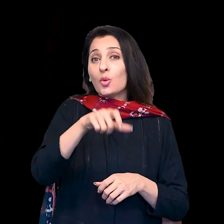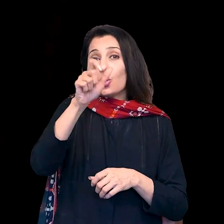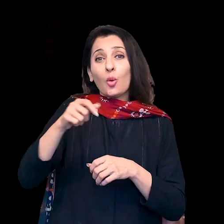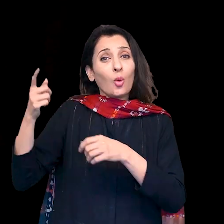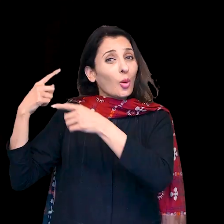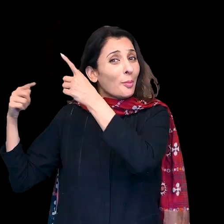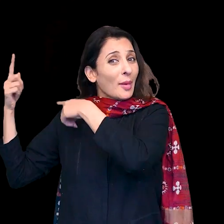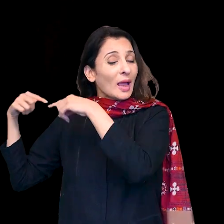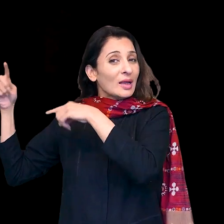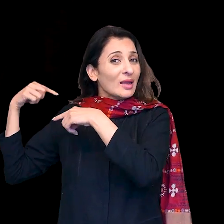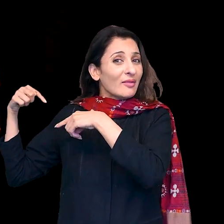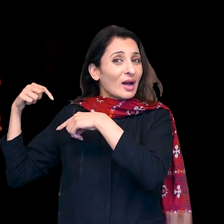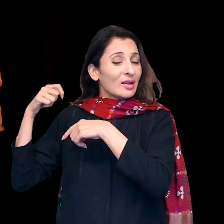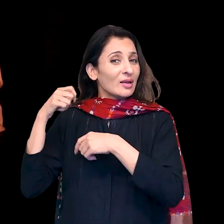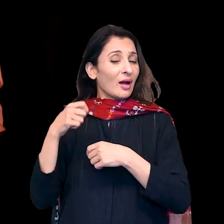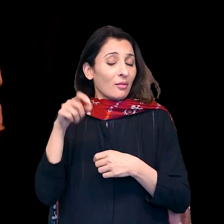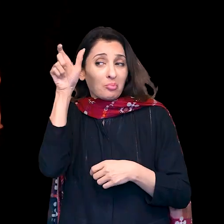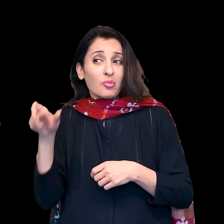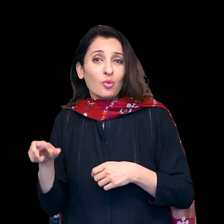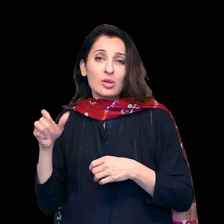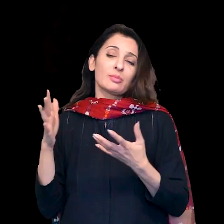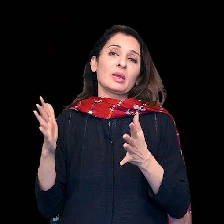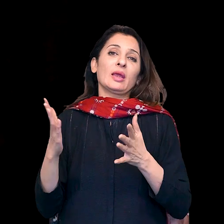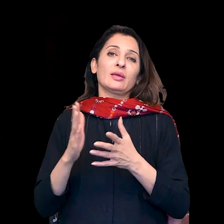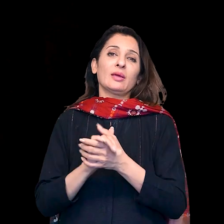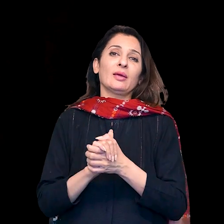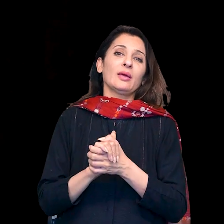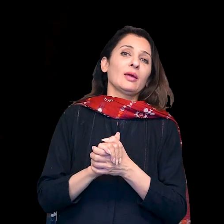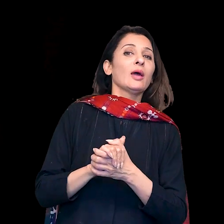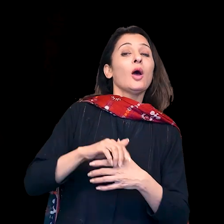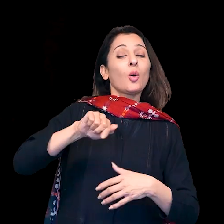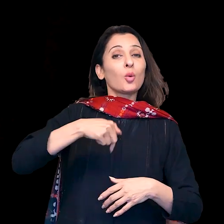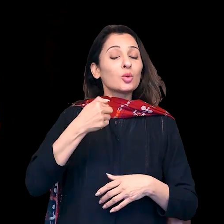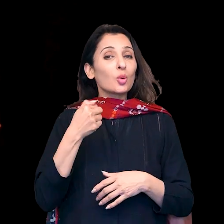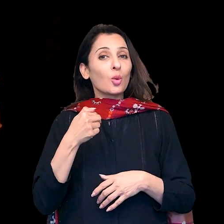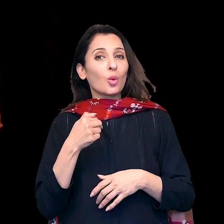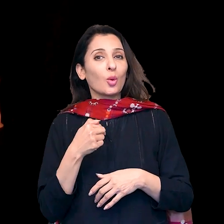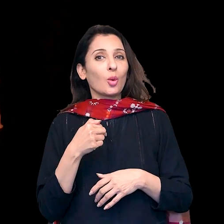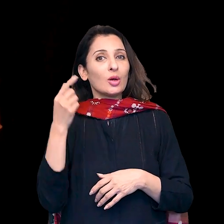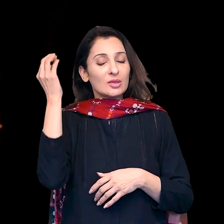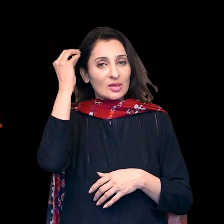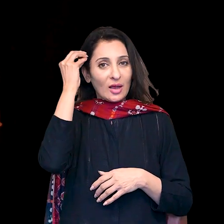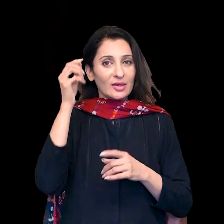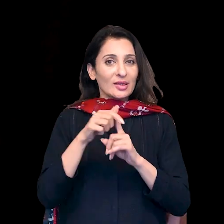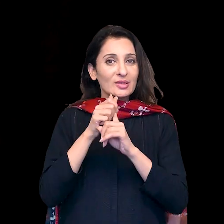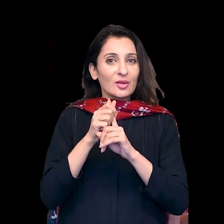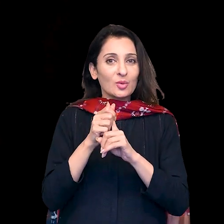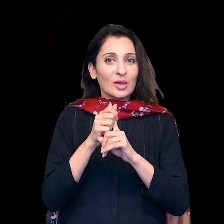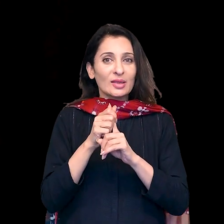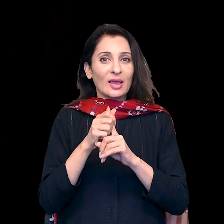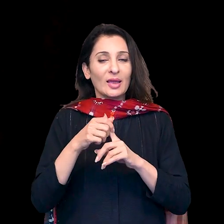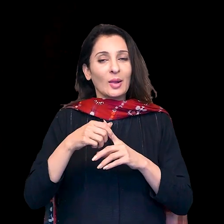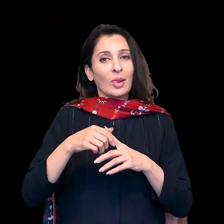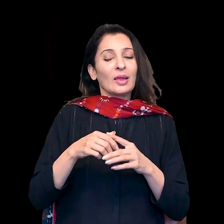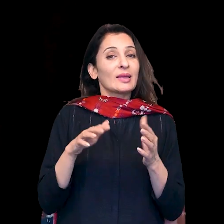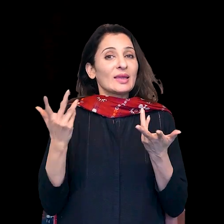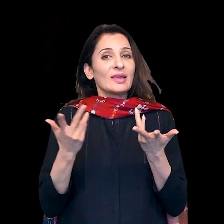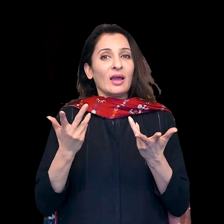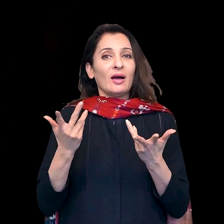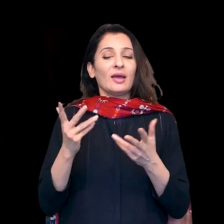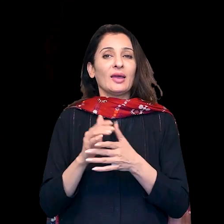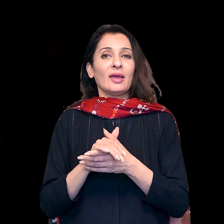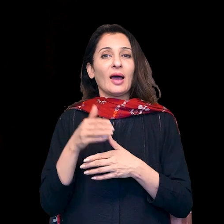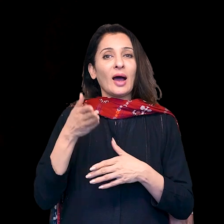traditional roles that they've seen growing up. People themselves have defined what kind of lives they want and what kind of lives they would like to